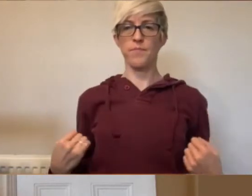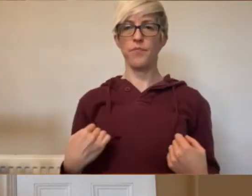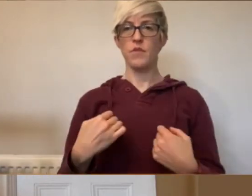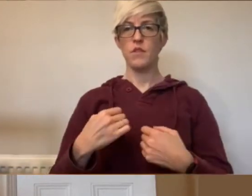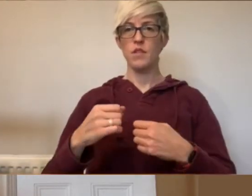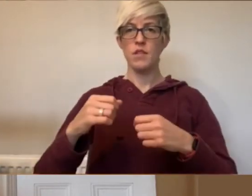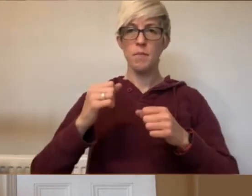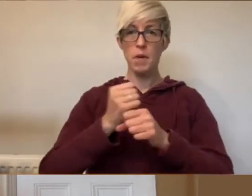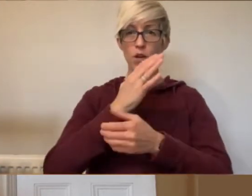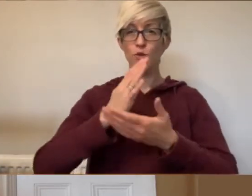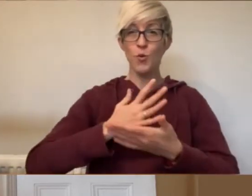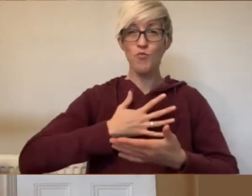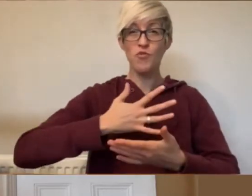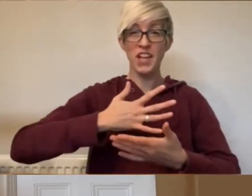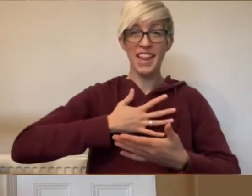Keep breathing.